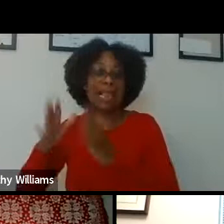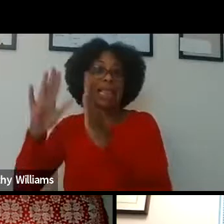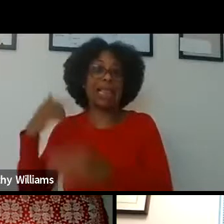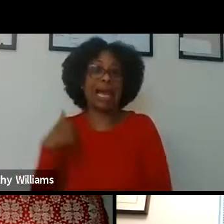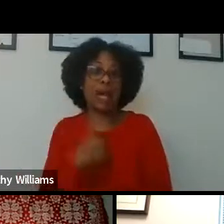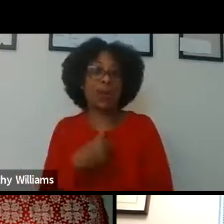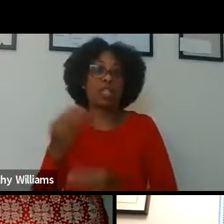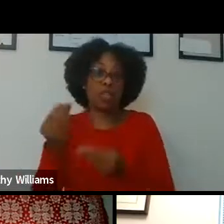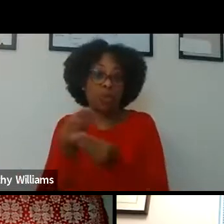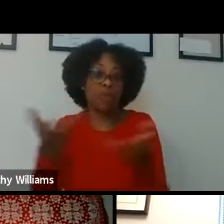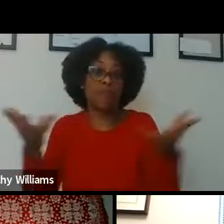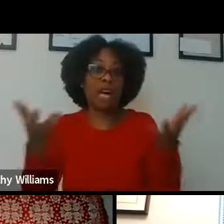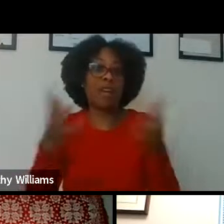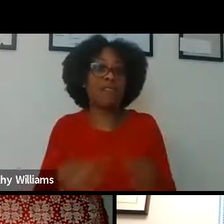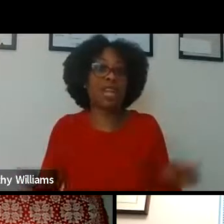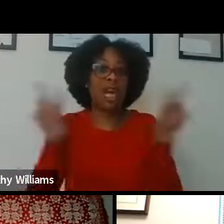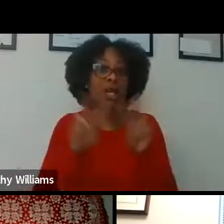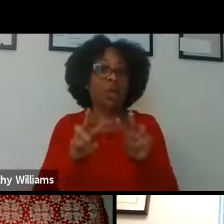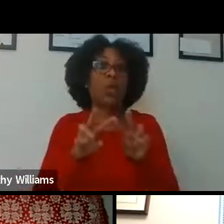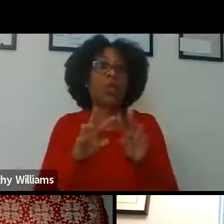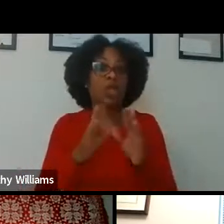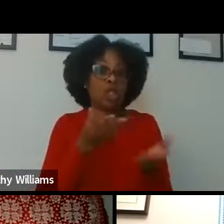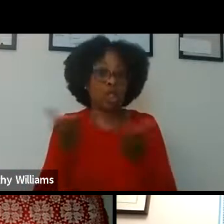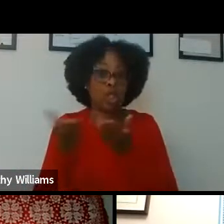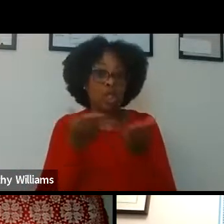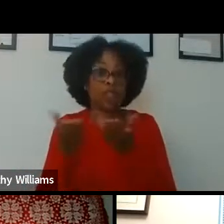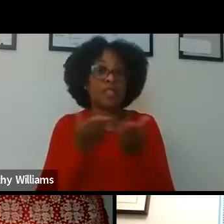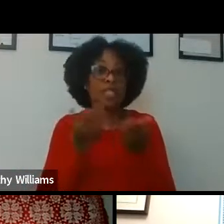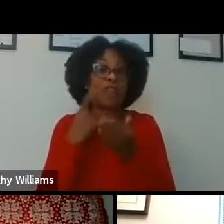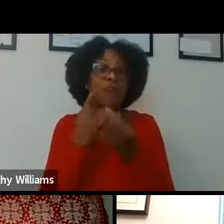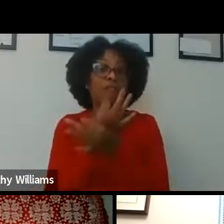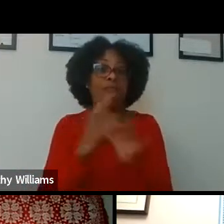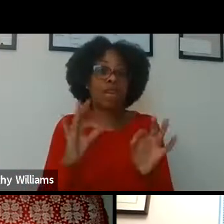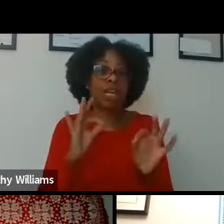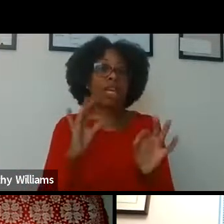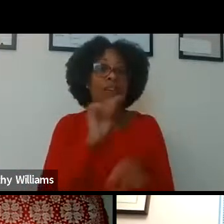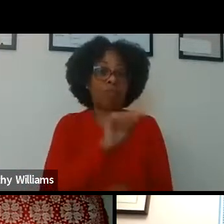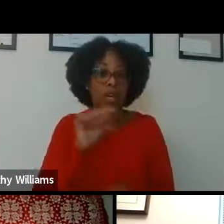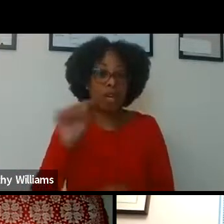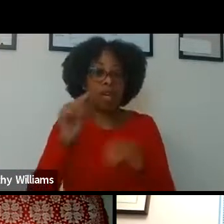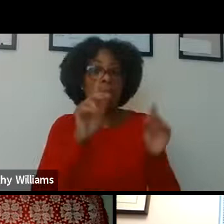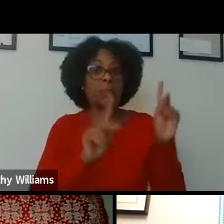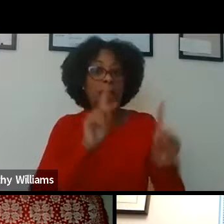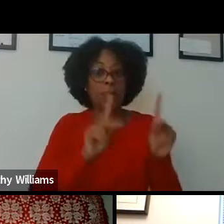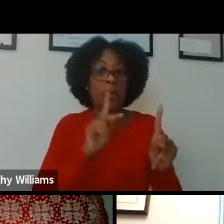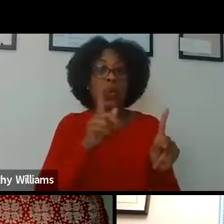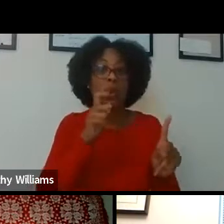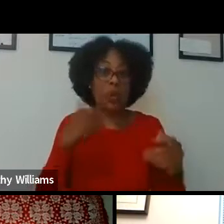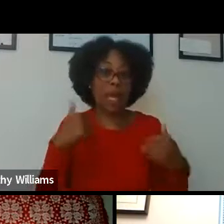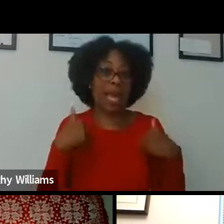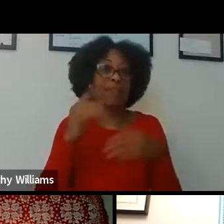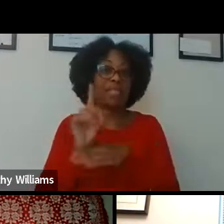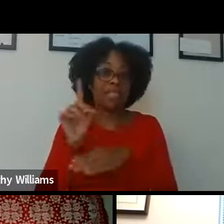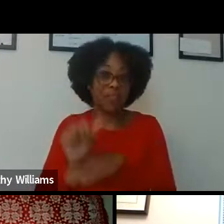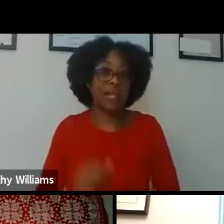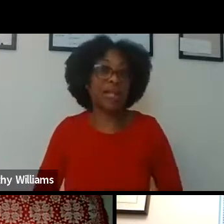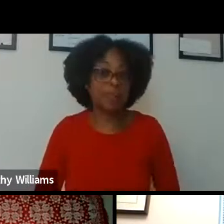this valuable service for free for individuals with disabilities. Thank you. Thank you all for